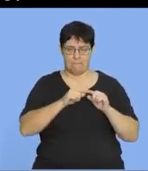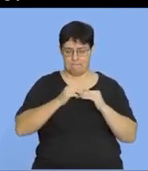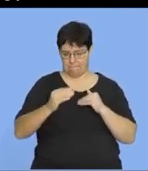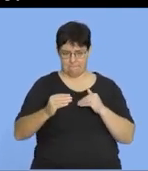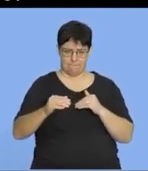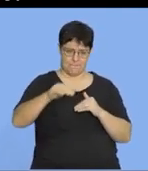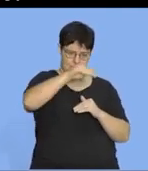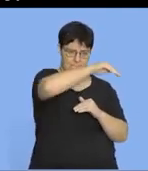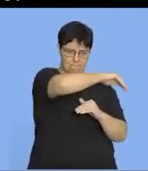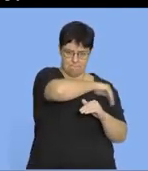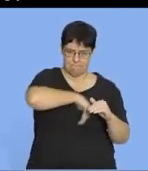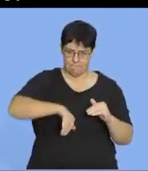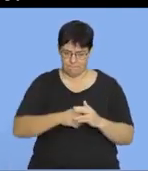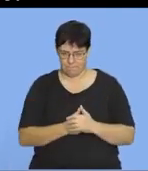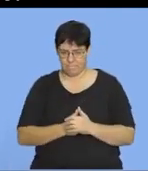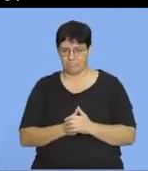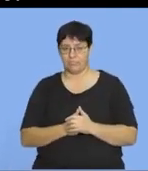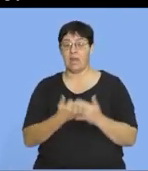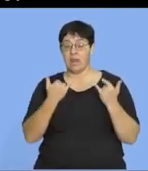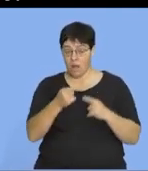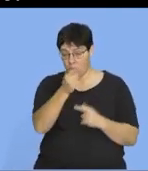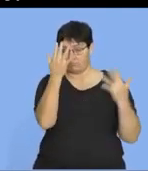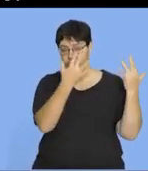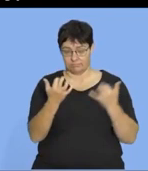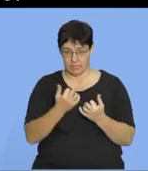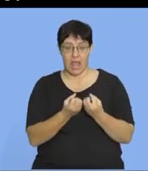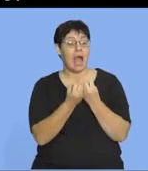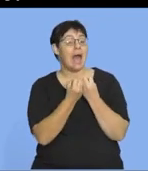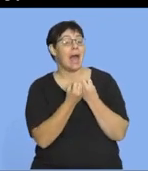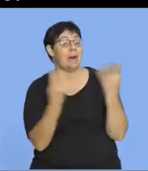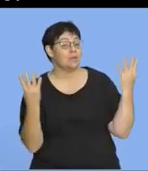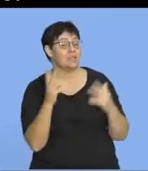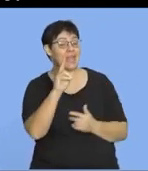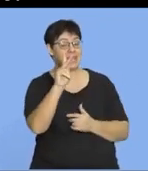above the Earth. Then they say calculate how many